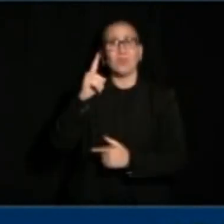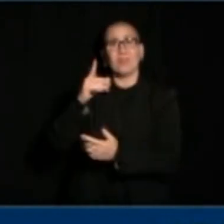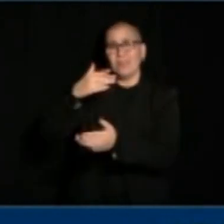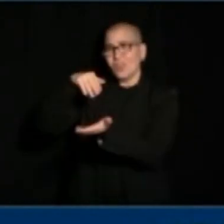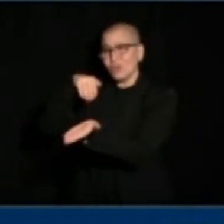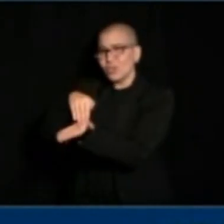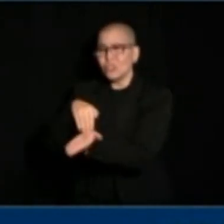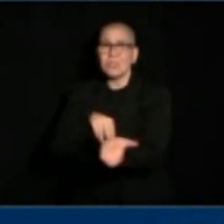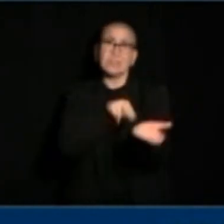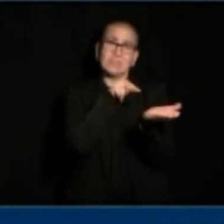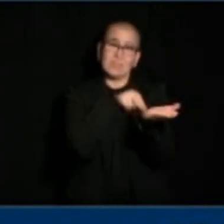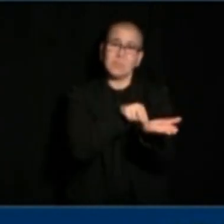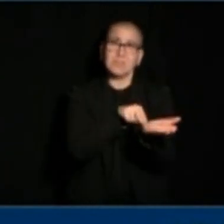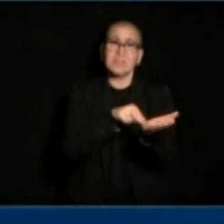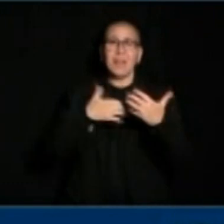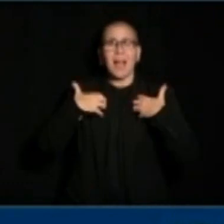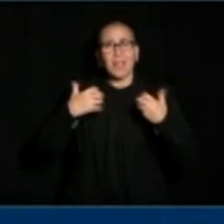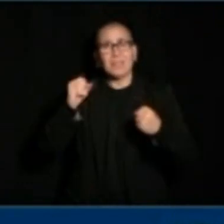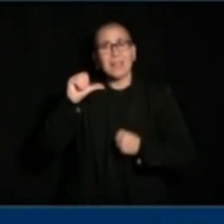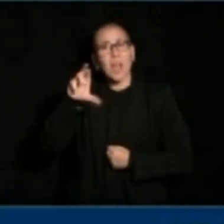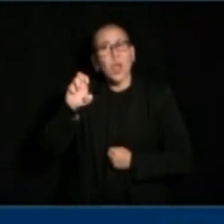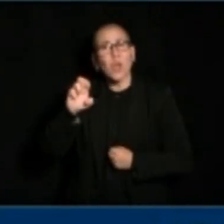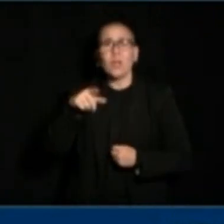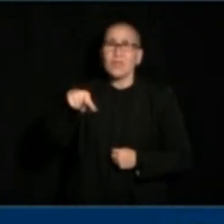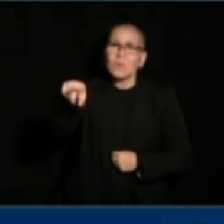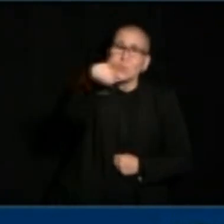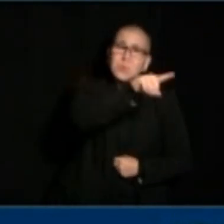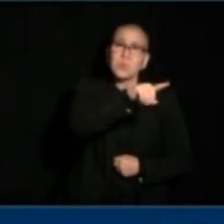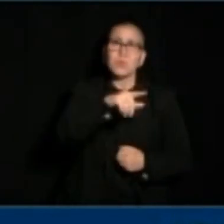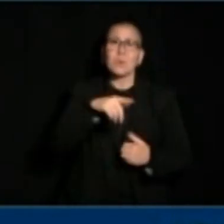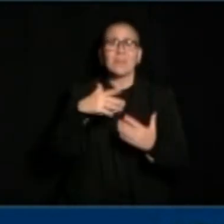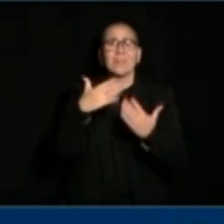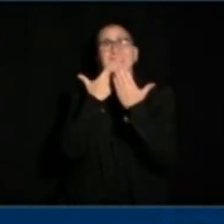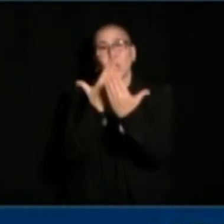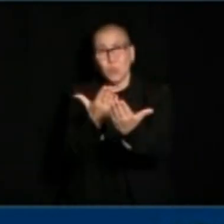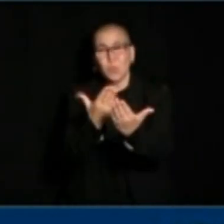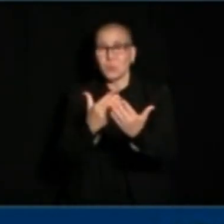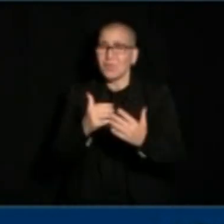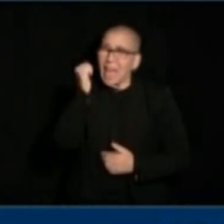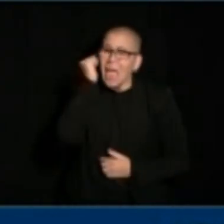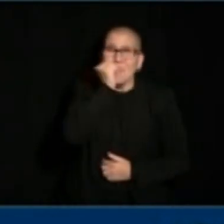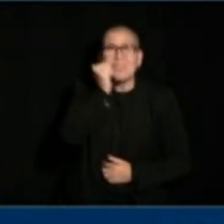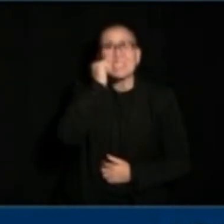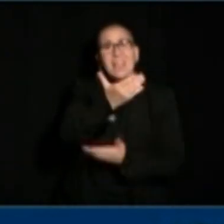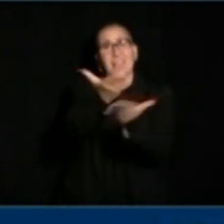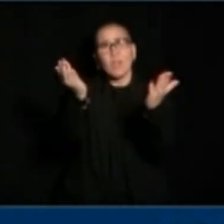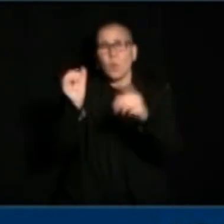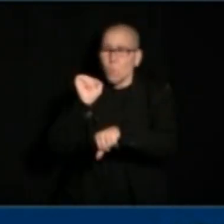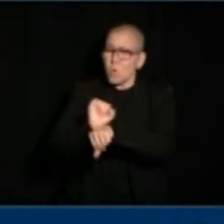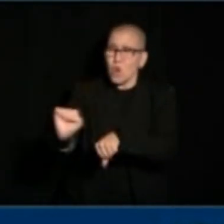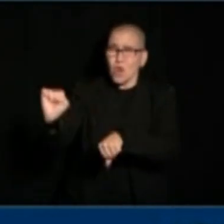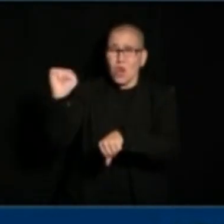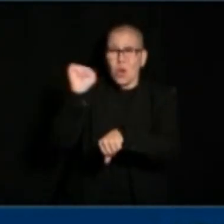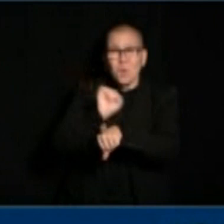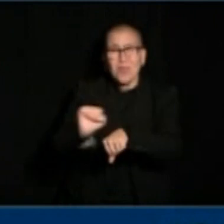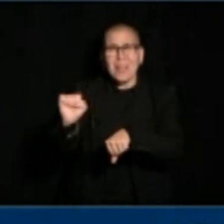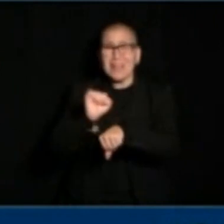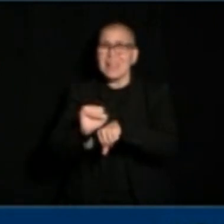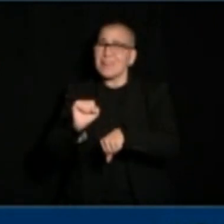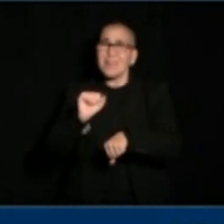because they are the ones that have to be there day in and day out, not just for COVID. If you take a look what we're seeing, take Northeast